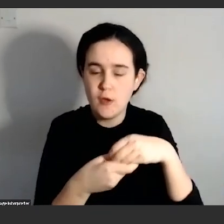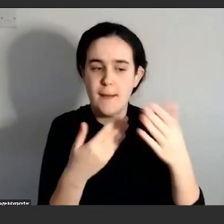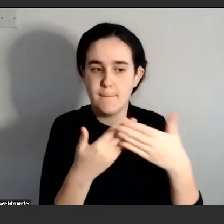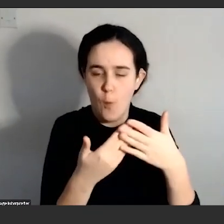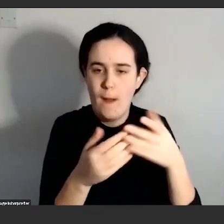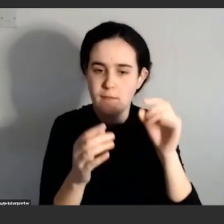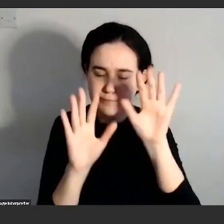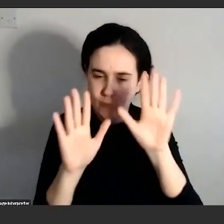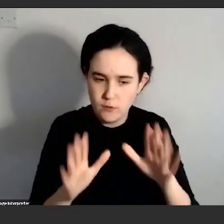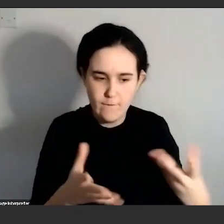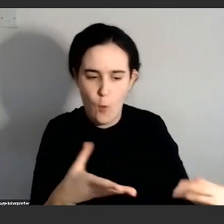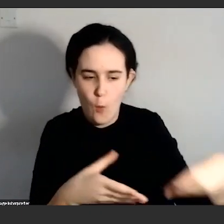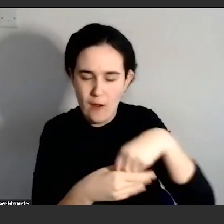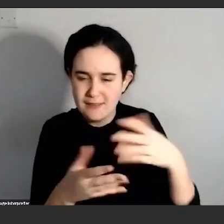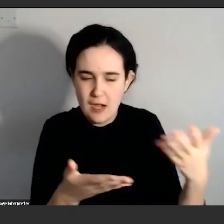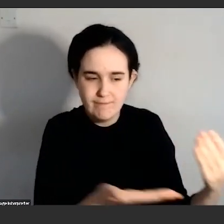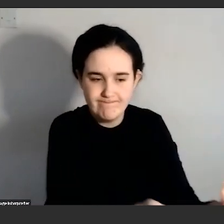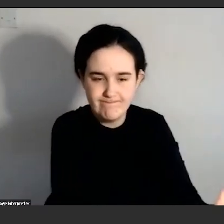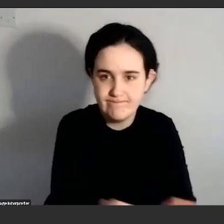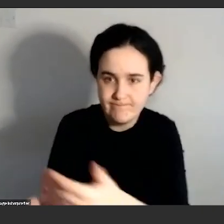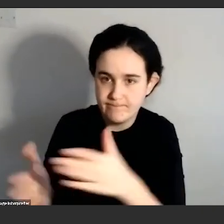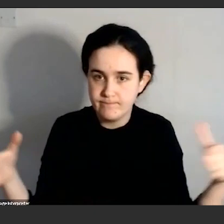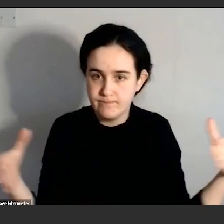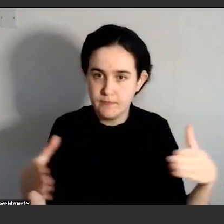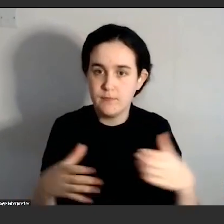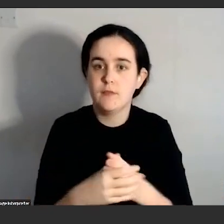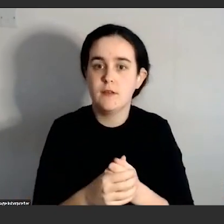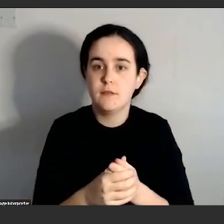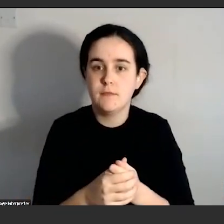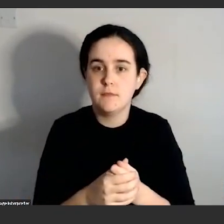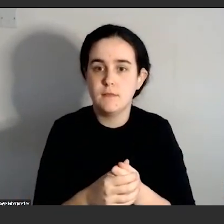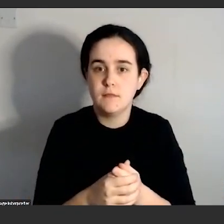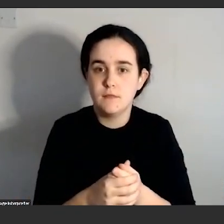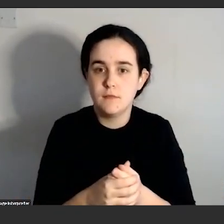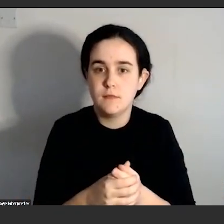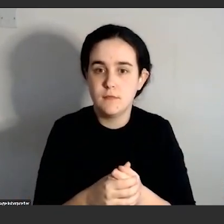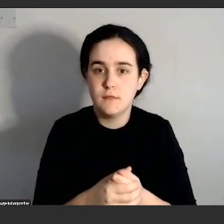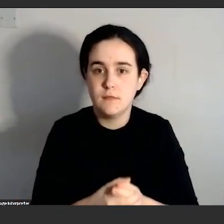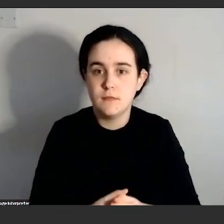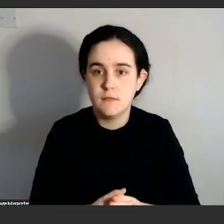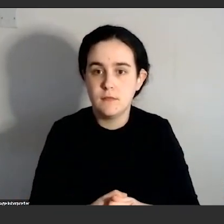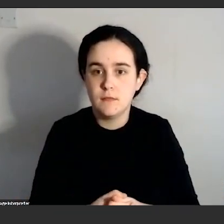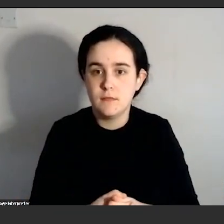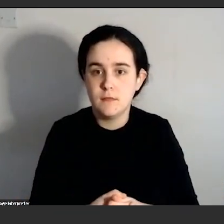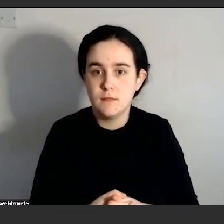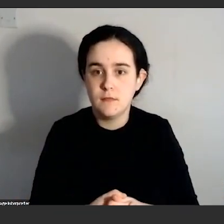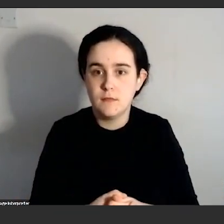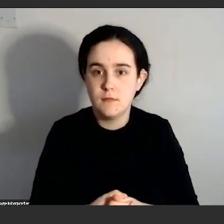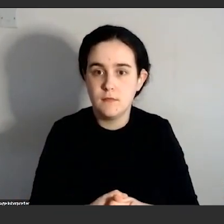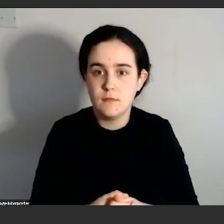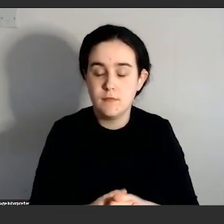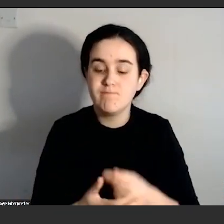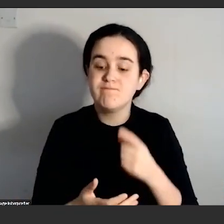Ghana, entreat all government and non-government stakeholders to carefully study the menu of